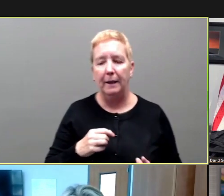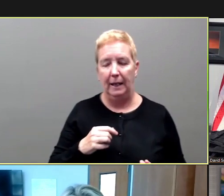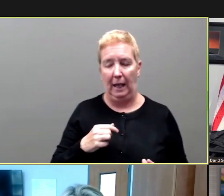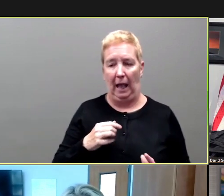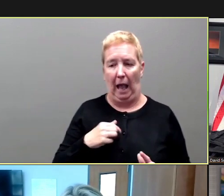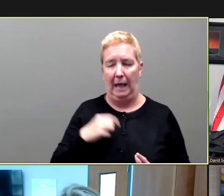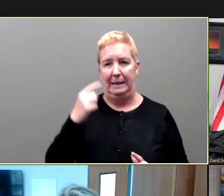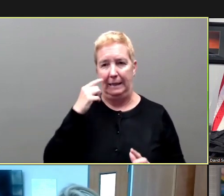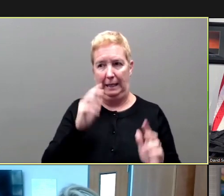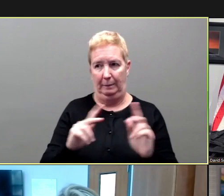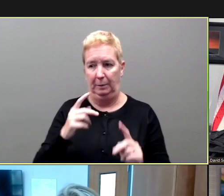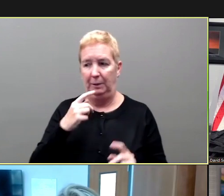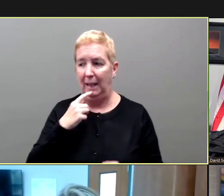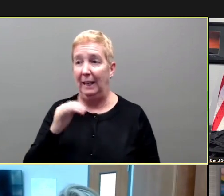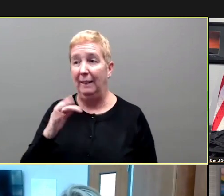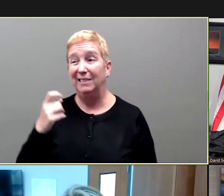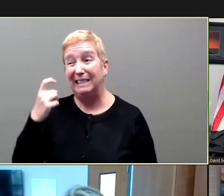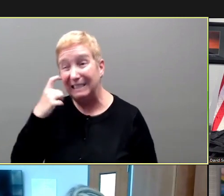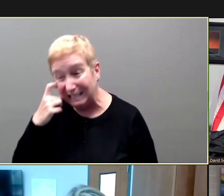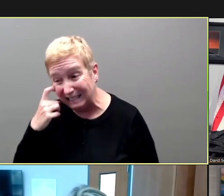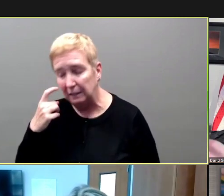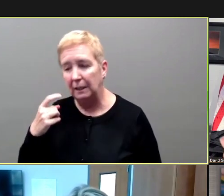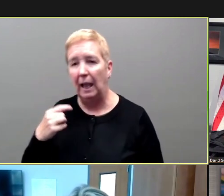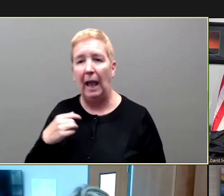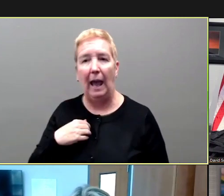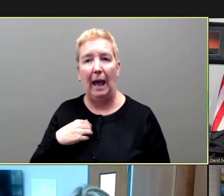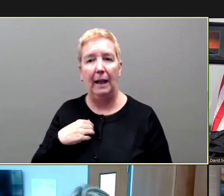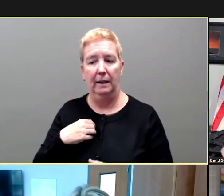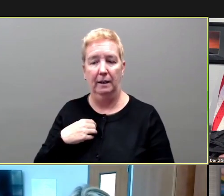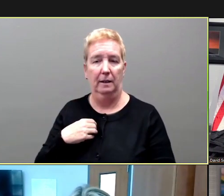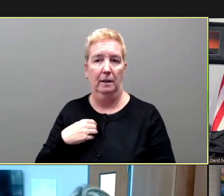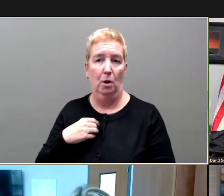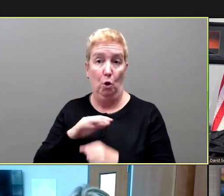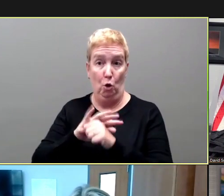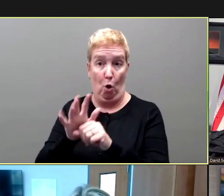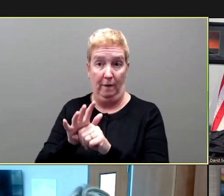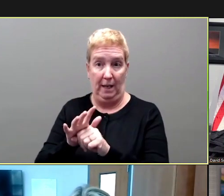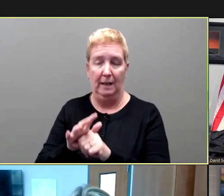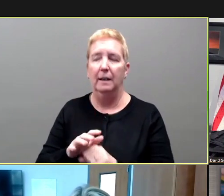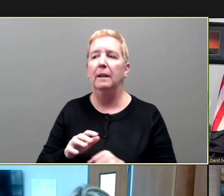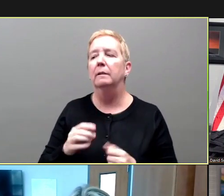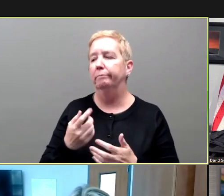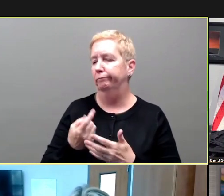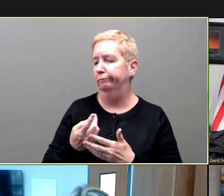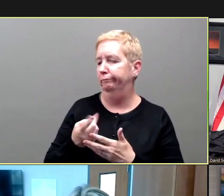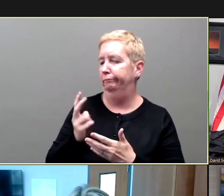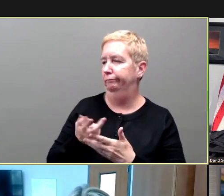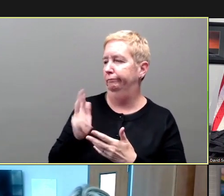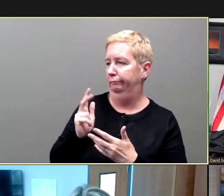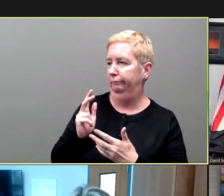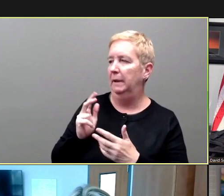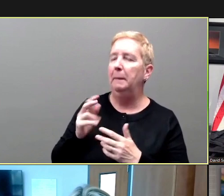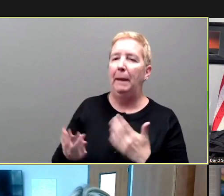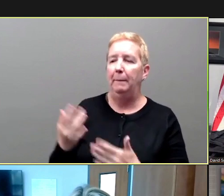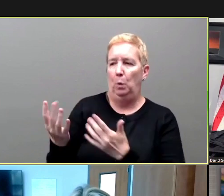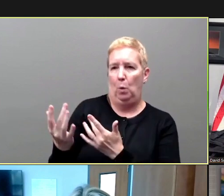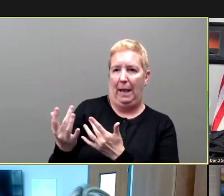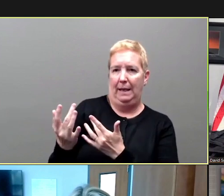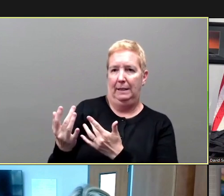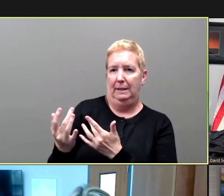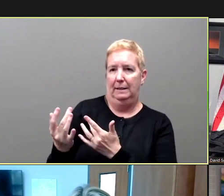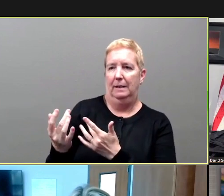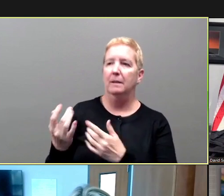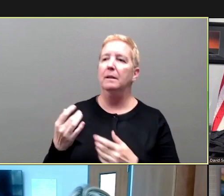like in the past couple of weeks, you might not want to get the booster right away, even though you're less than 60 days, or maybe some added